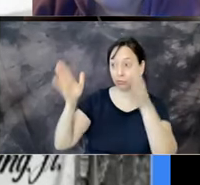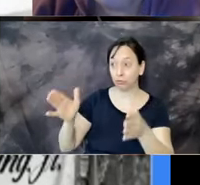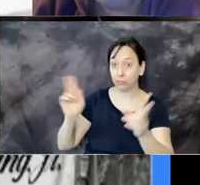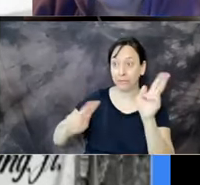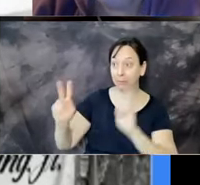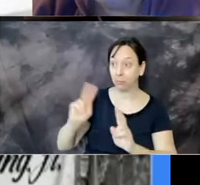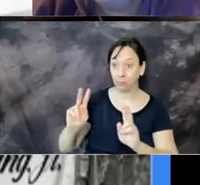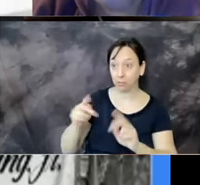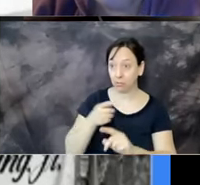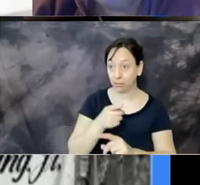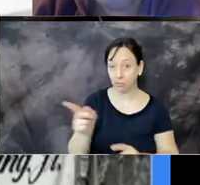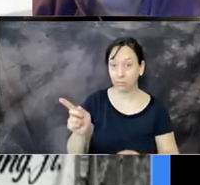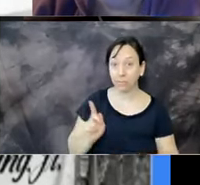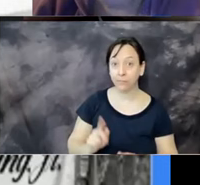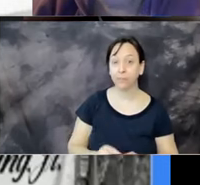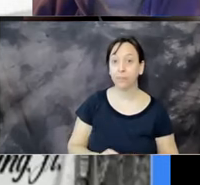on